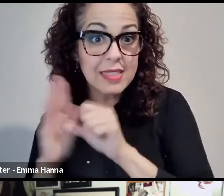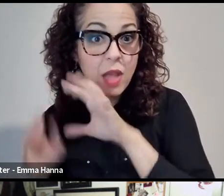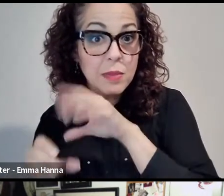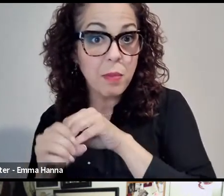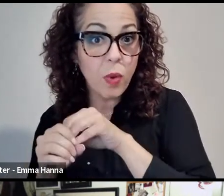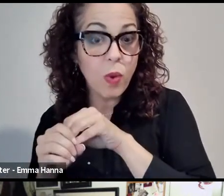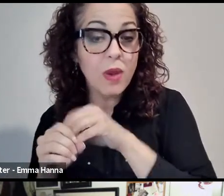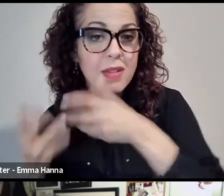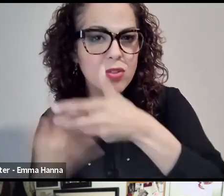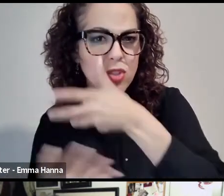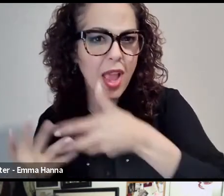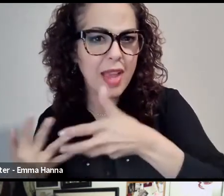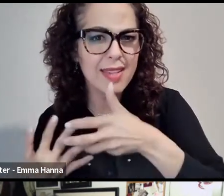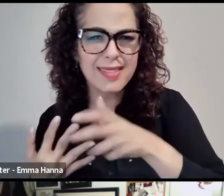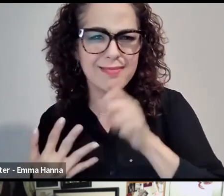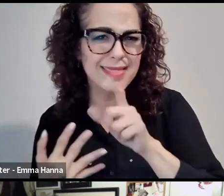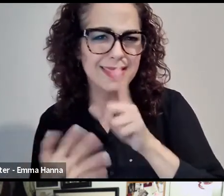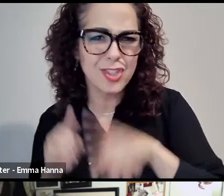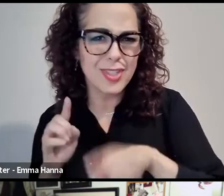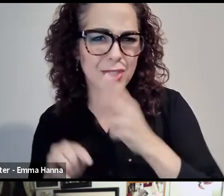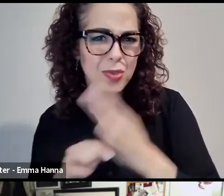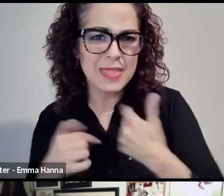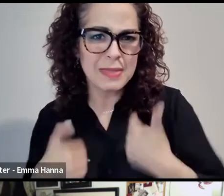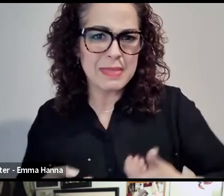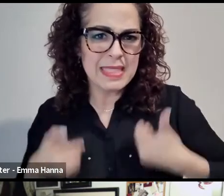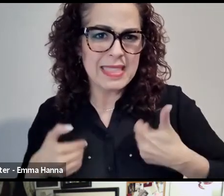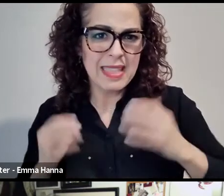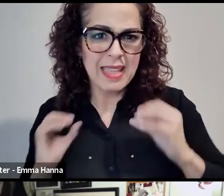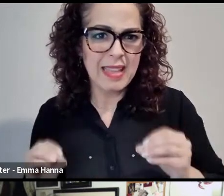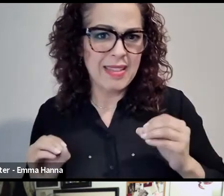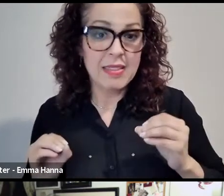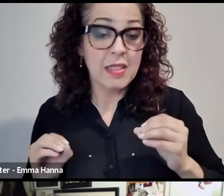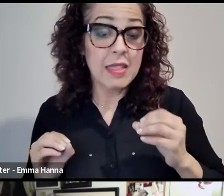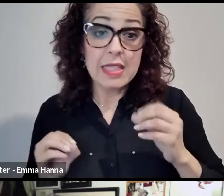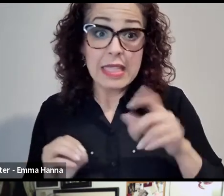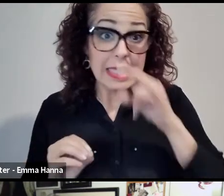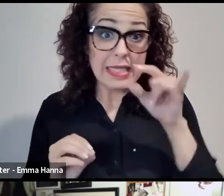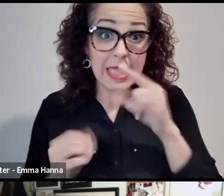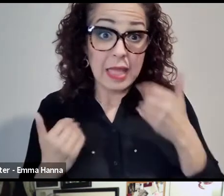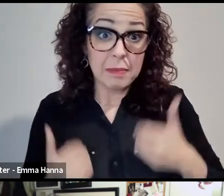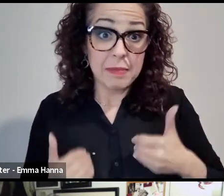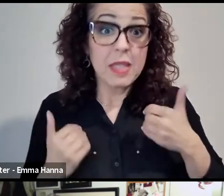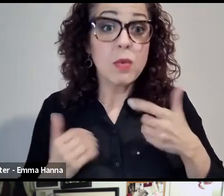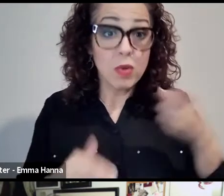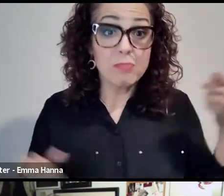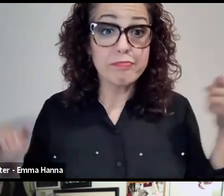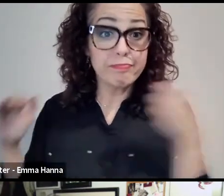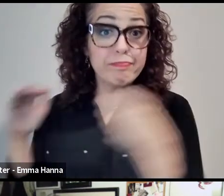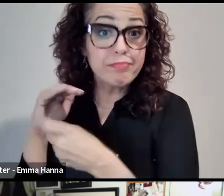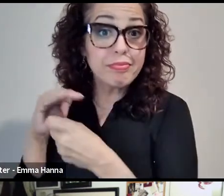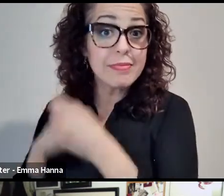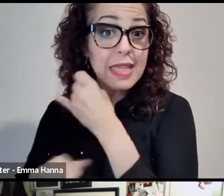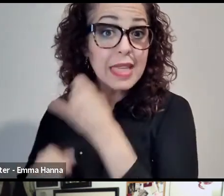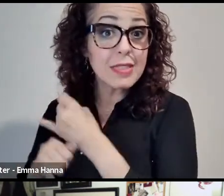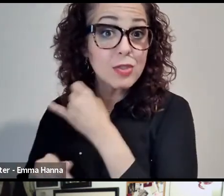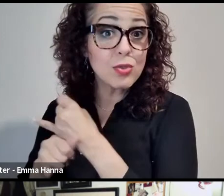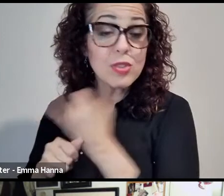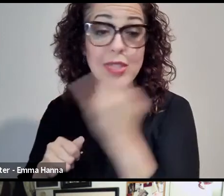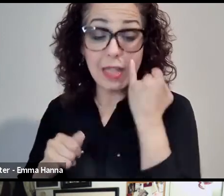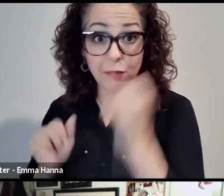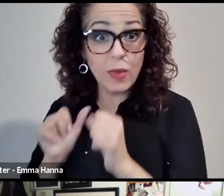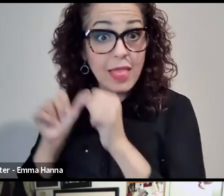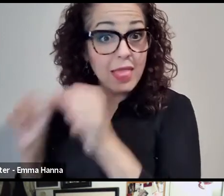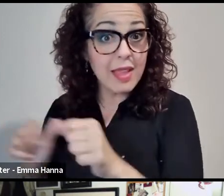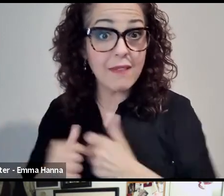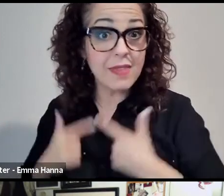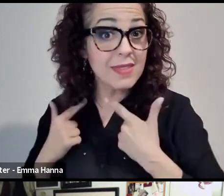no use for me whatsoever. Kids like me were institutionalized. if we even lived that long. A lot of times we